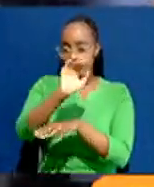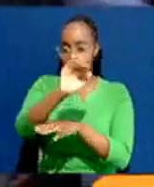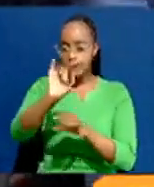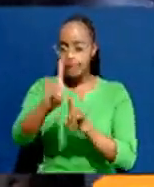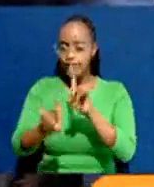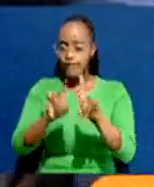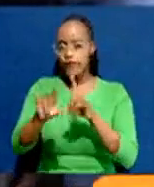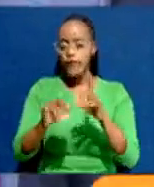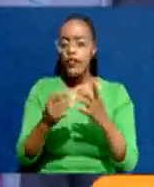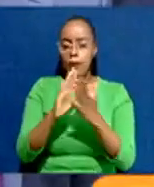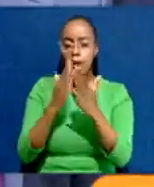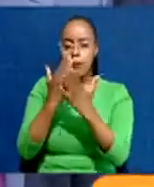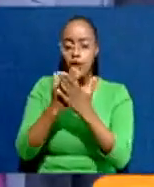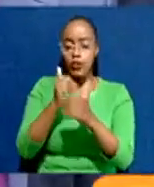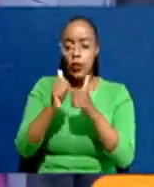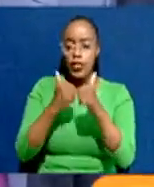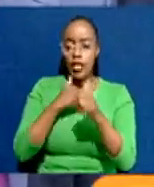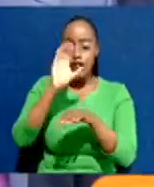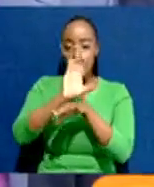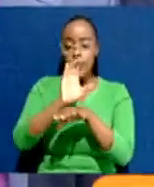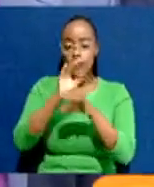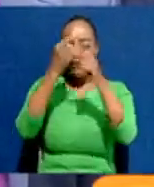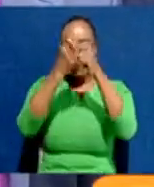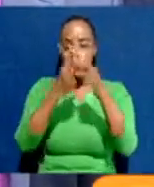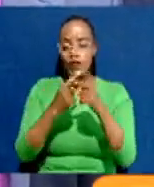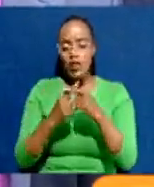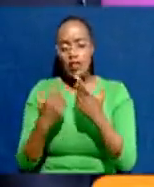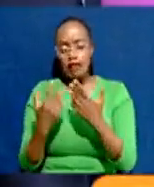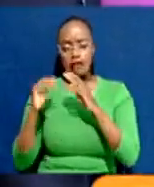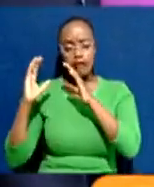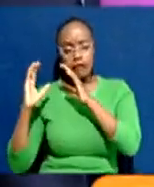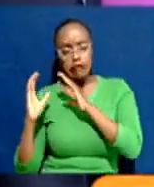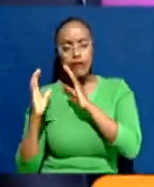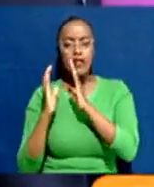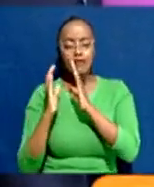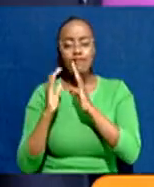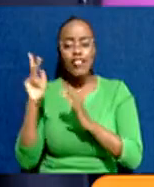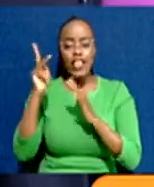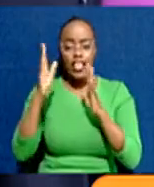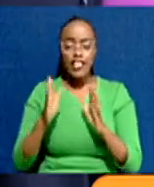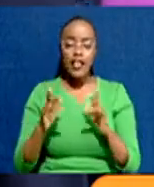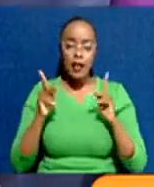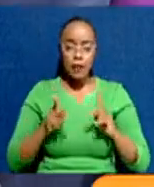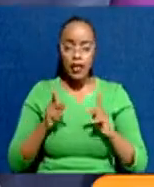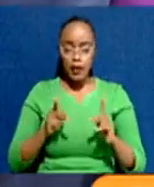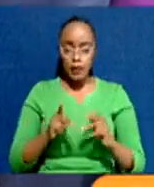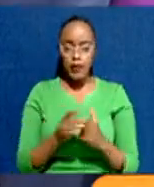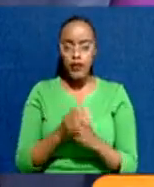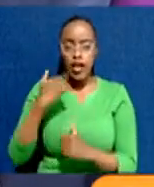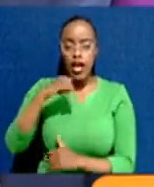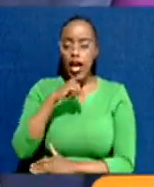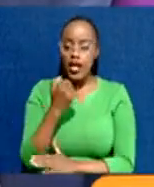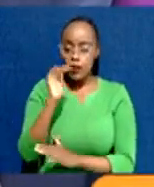of the proposals, which the church said will amount to overburdening an already struggling Kenyan population. We